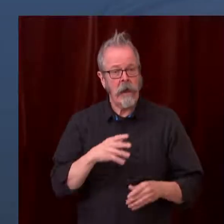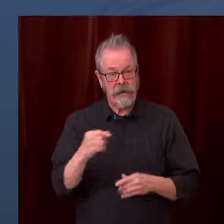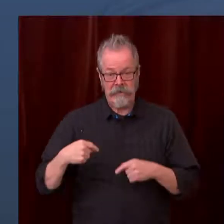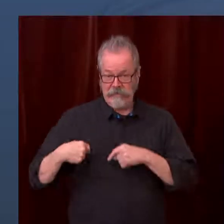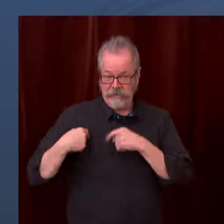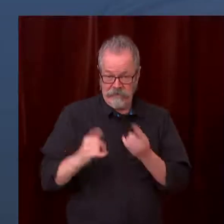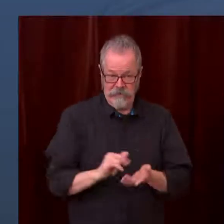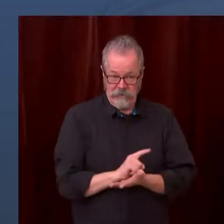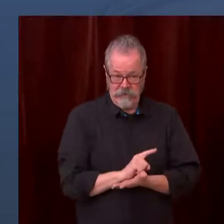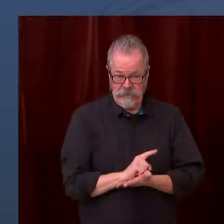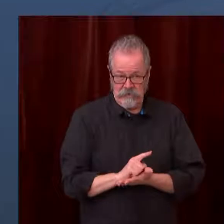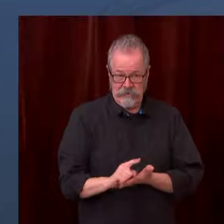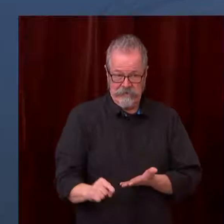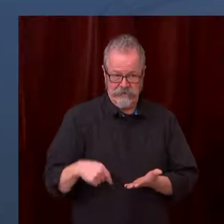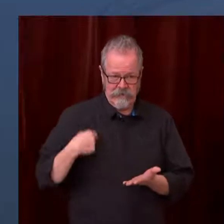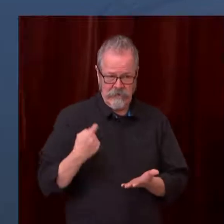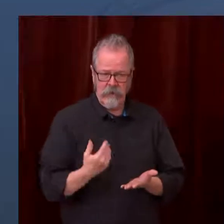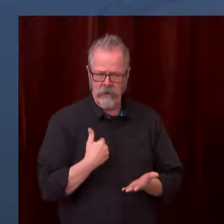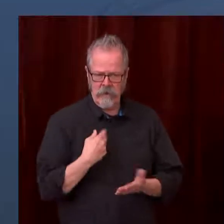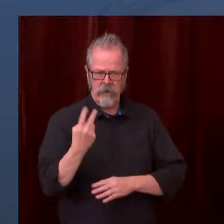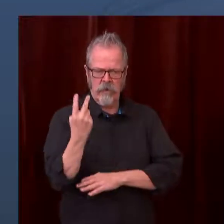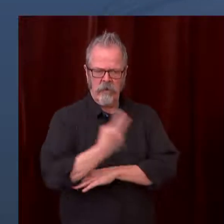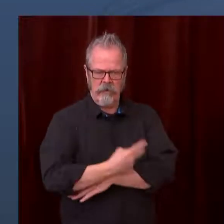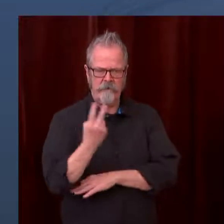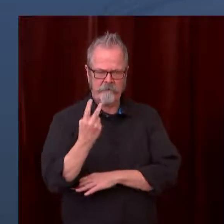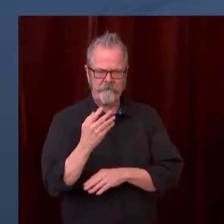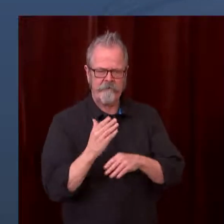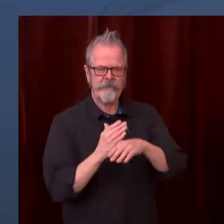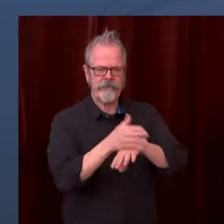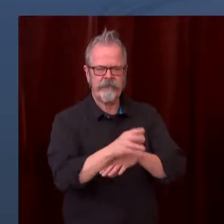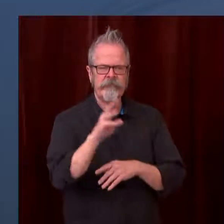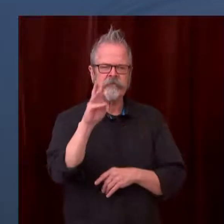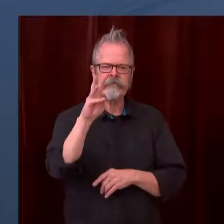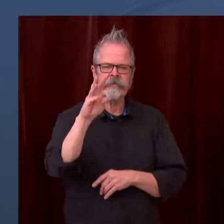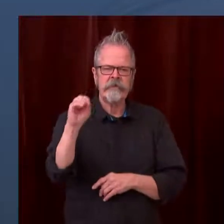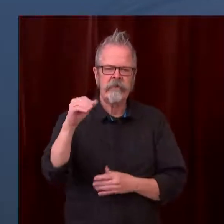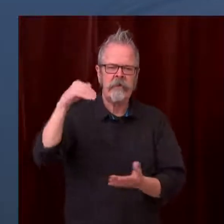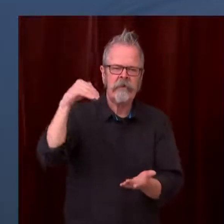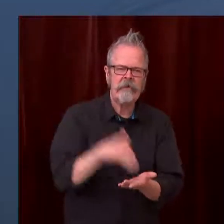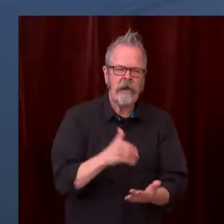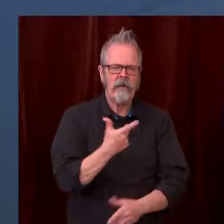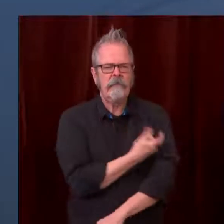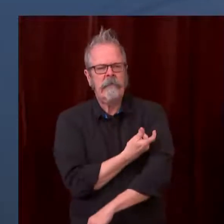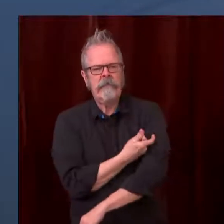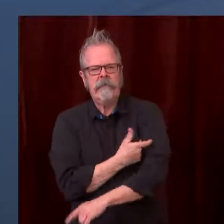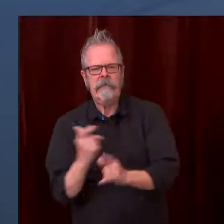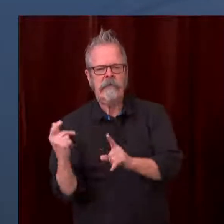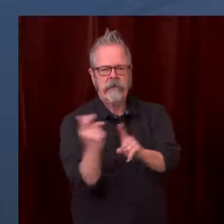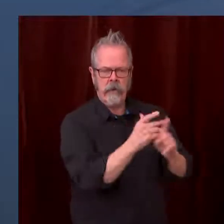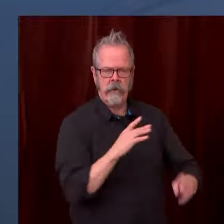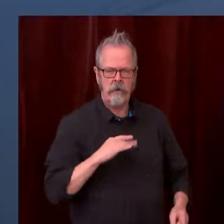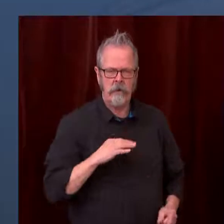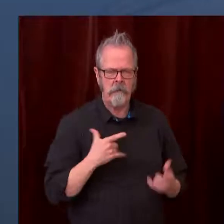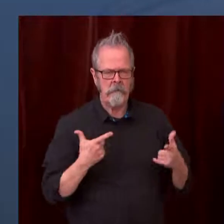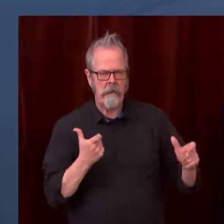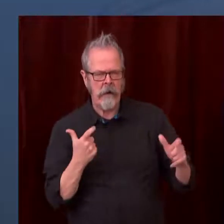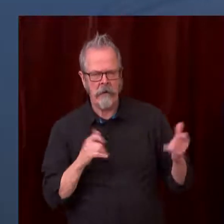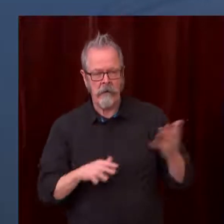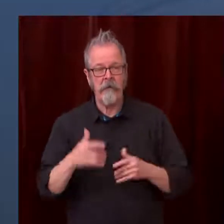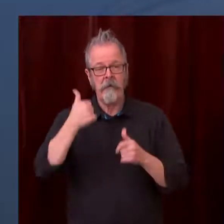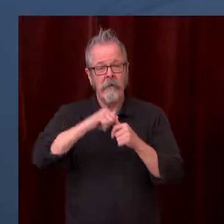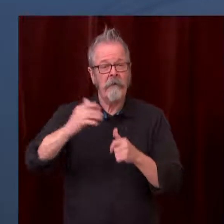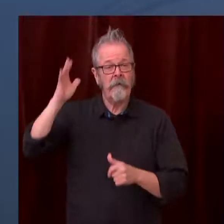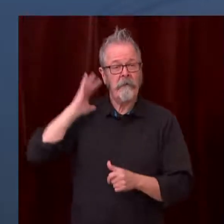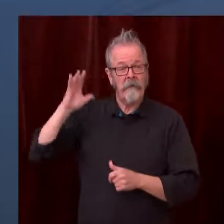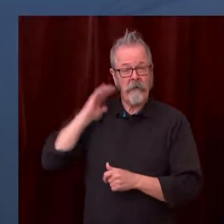about 13,000 doses a day. So this has been a remarkable acceleration of our vaccination program. I